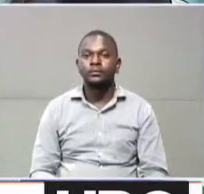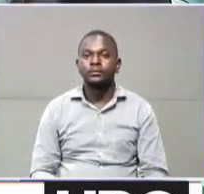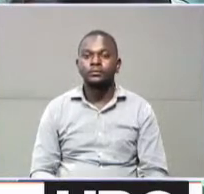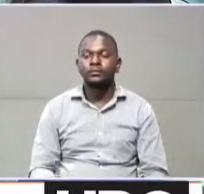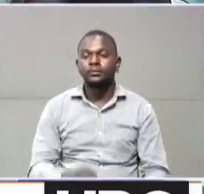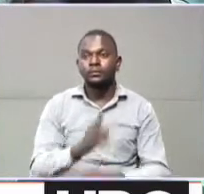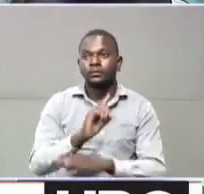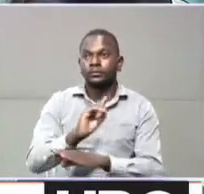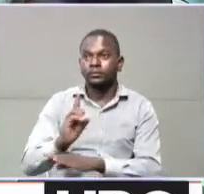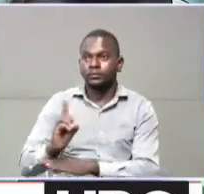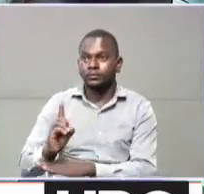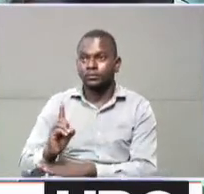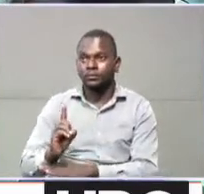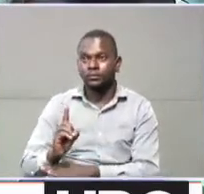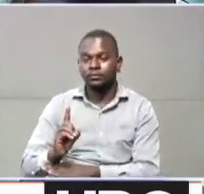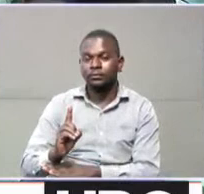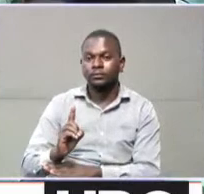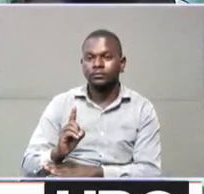one minute